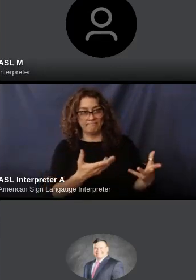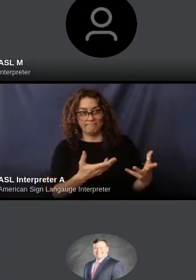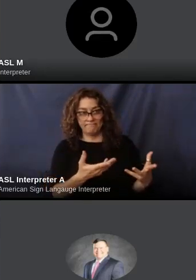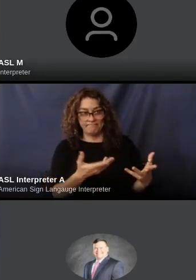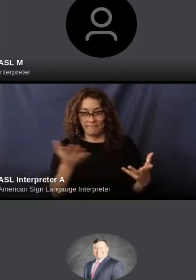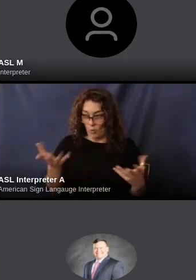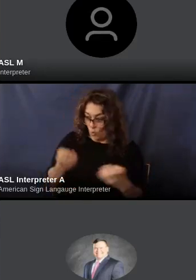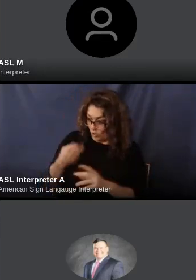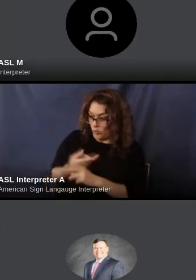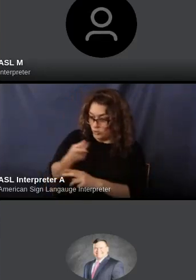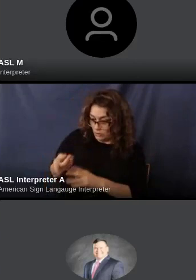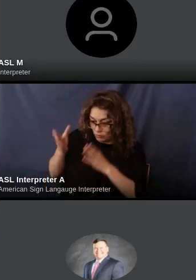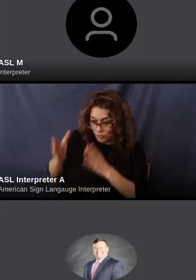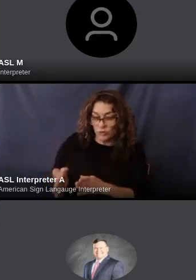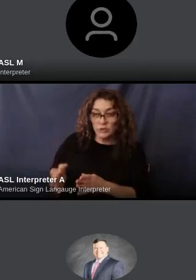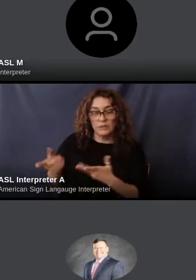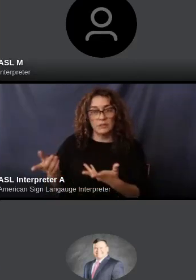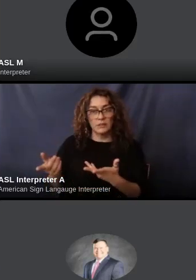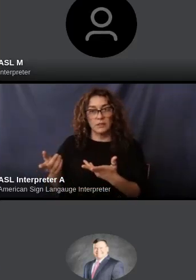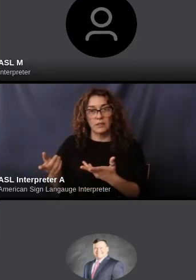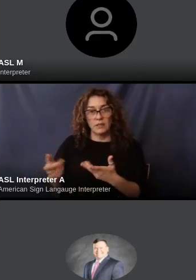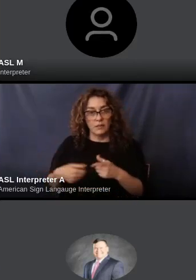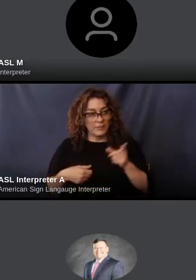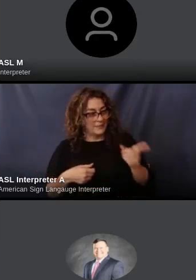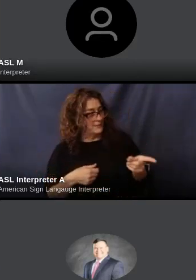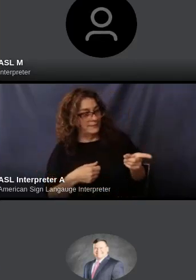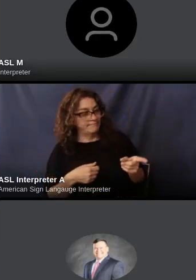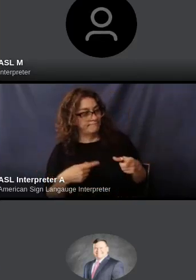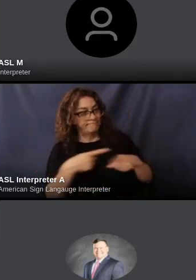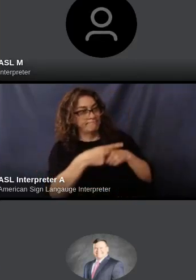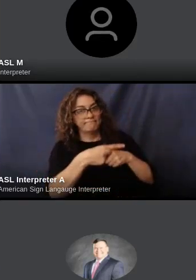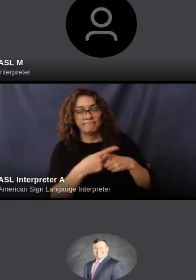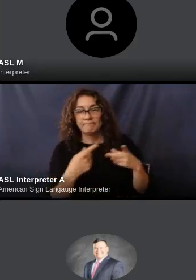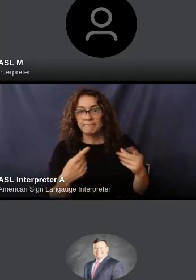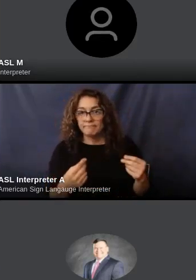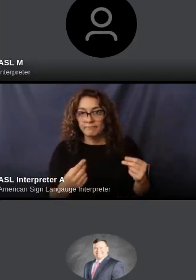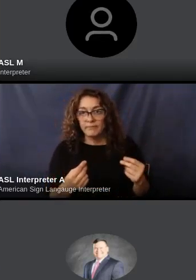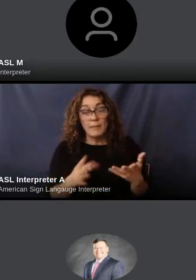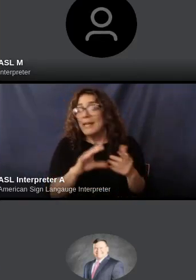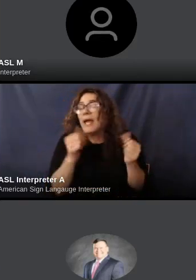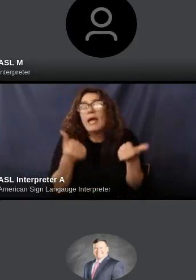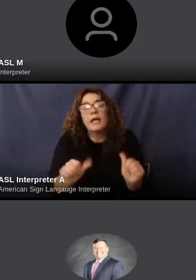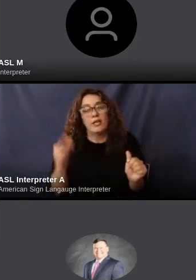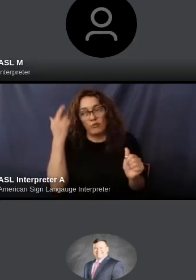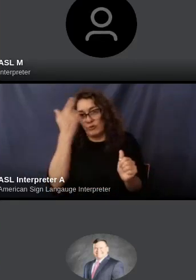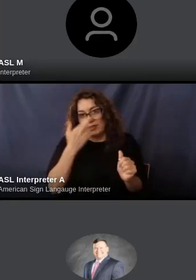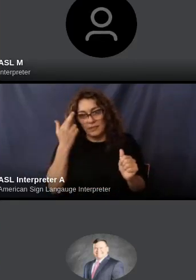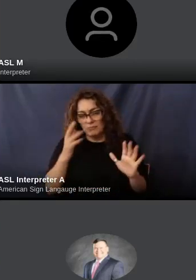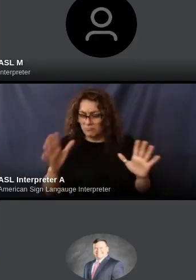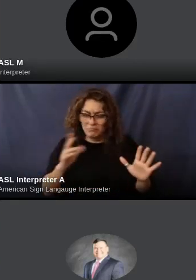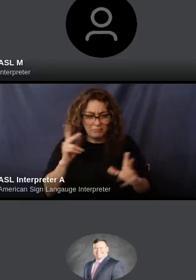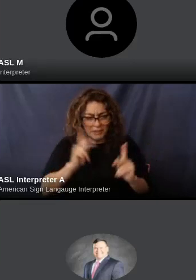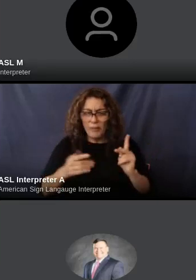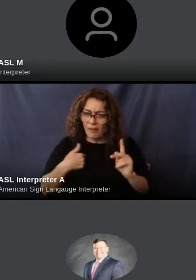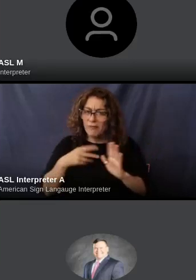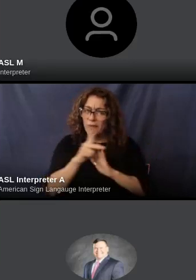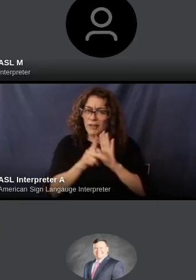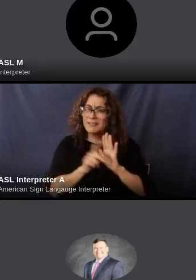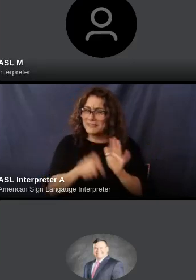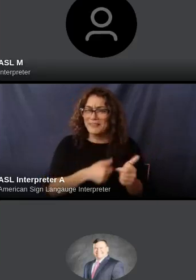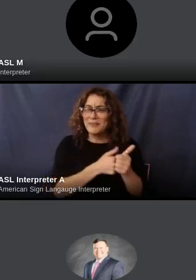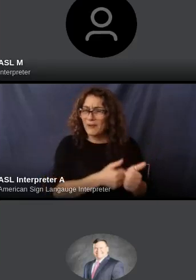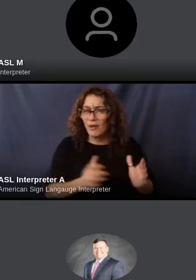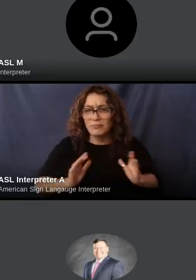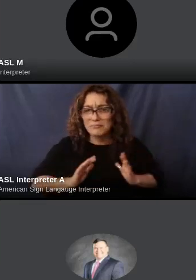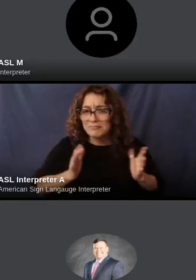still causing issues in that realm, be it for whatever reason, I mean, everybody has policy they need to stick by. Feel